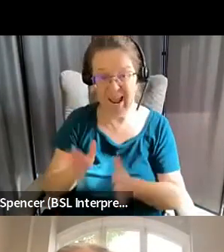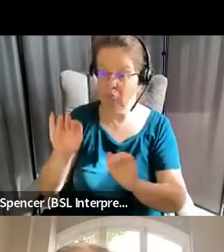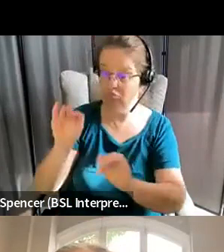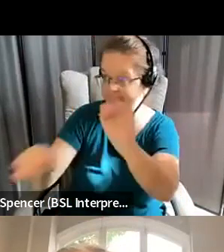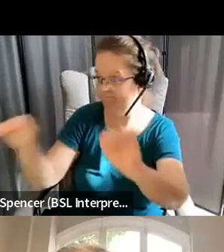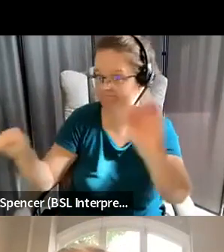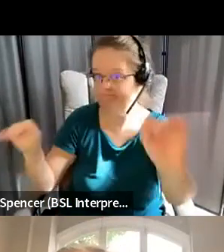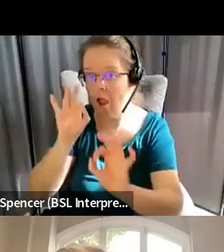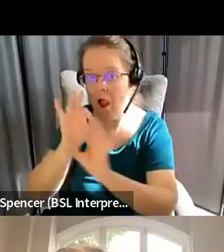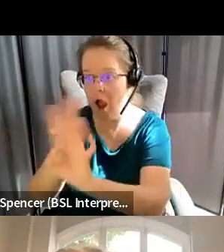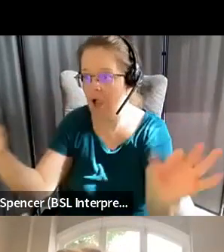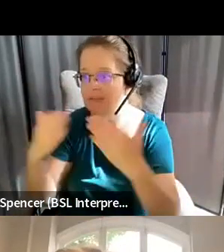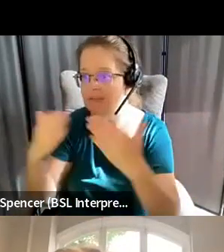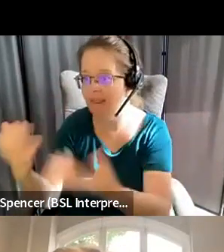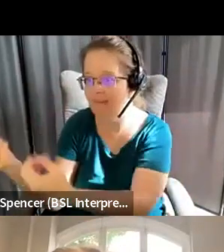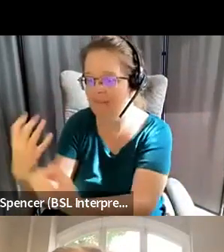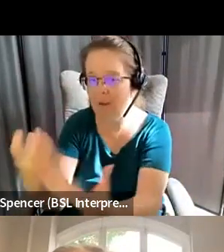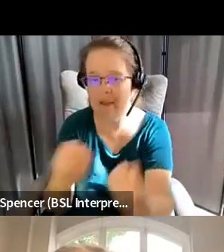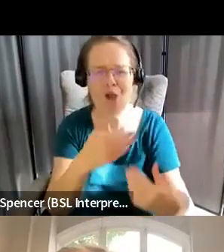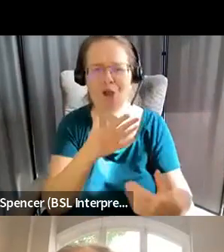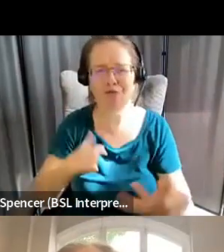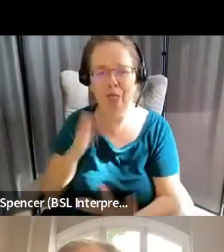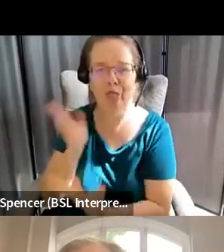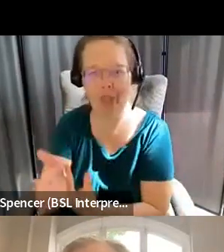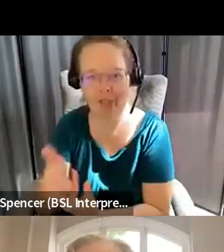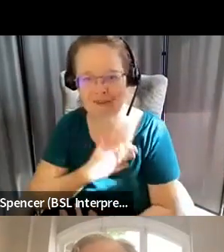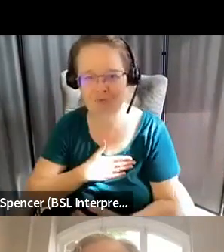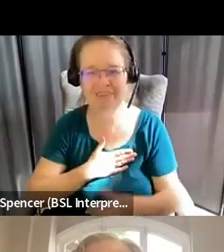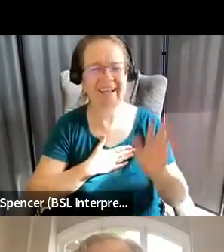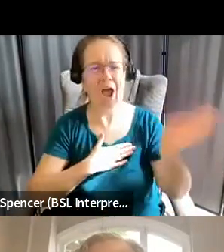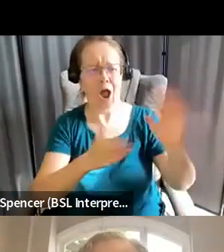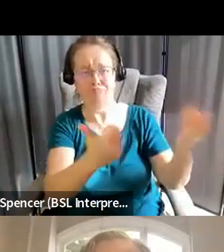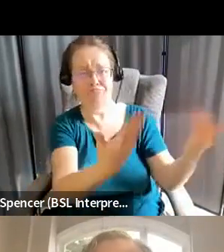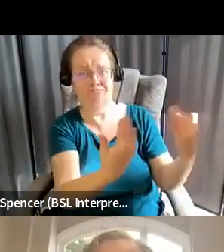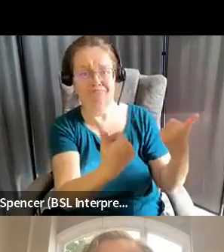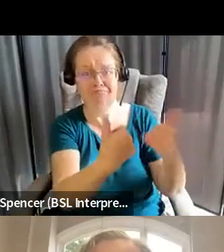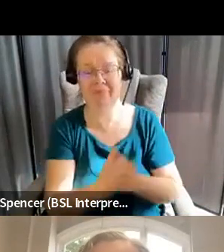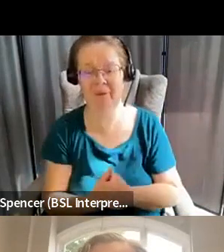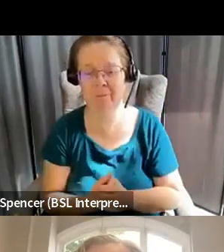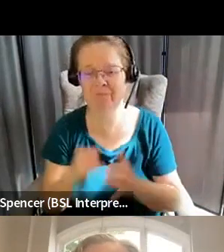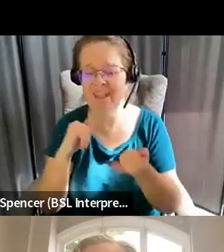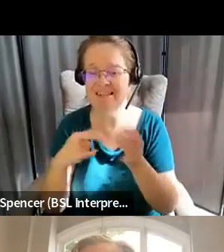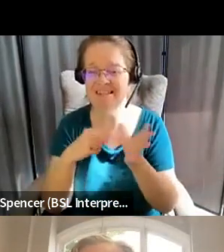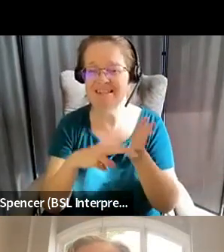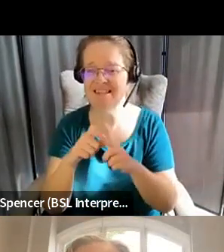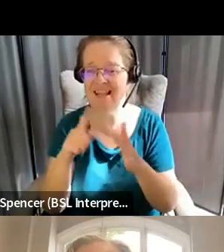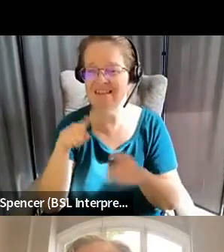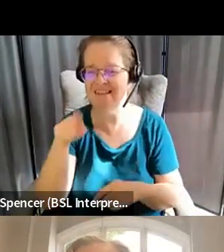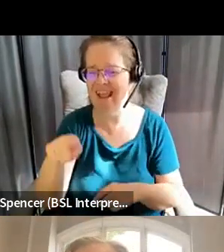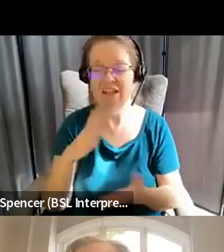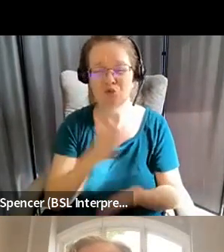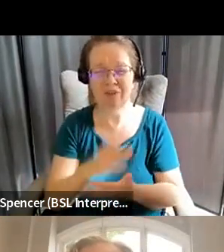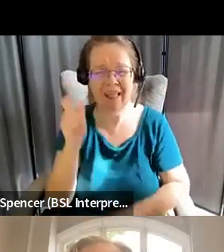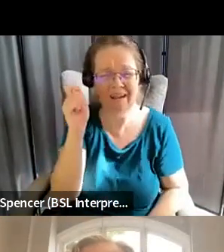so important. Sorry to just jump in there. Sorry. No, it's great. But it's also just, you know, bizarre